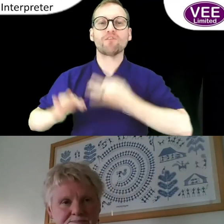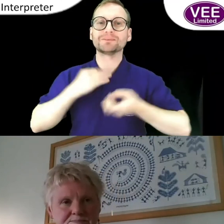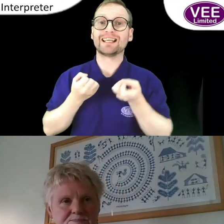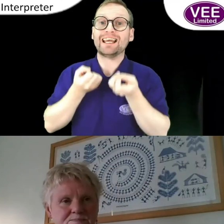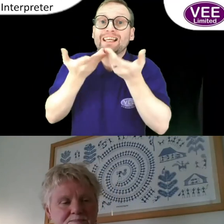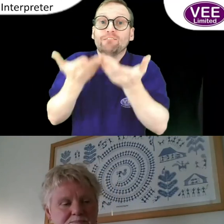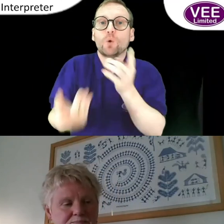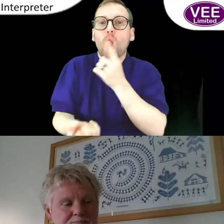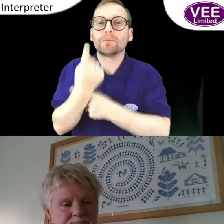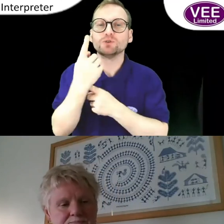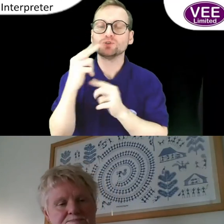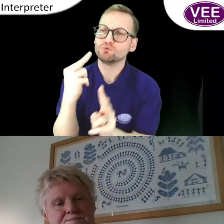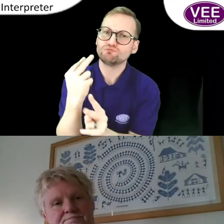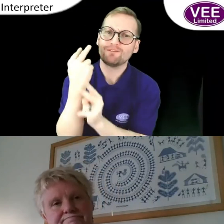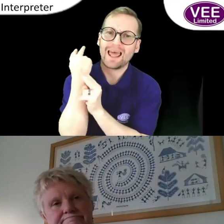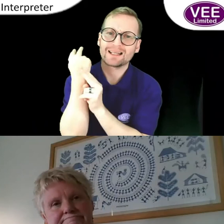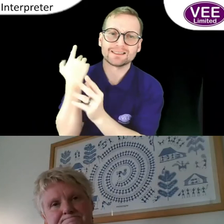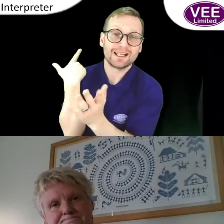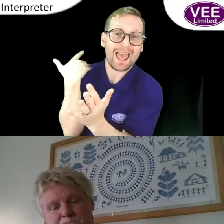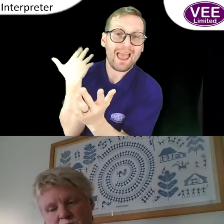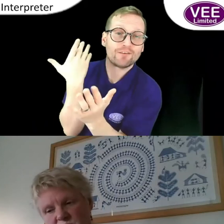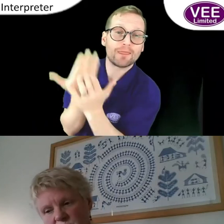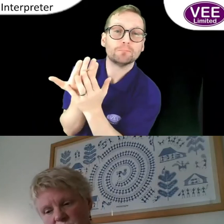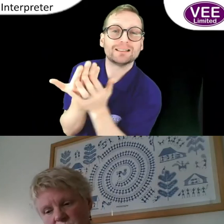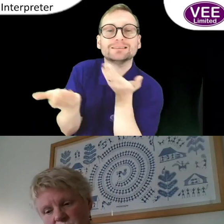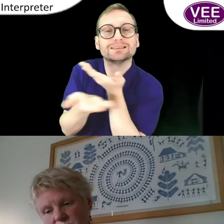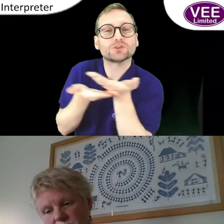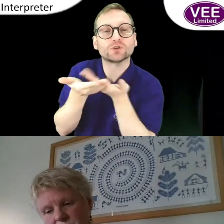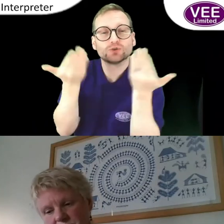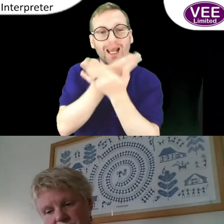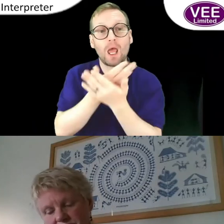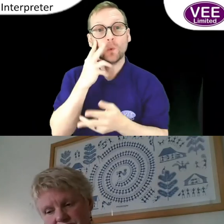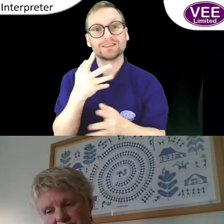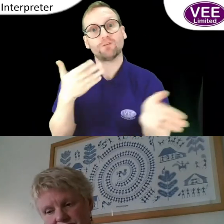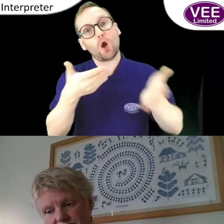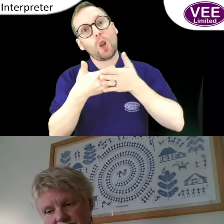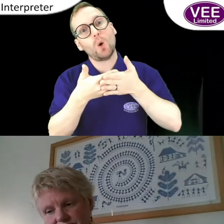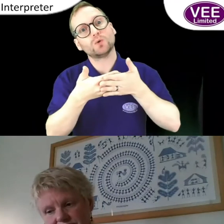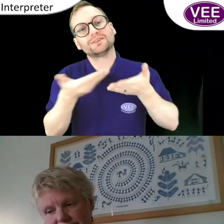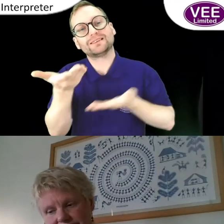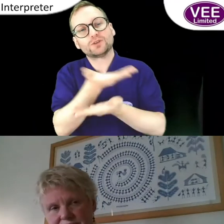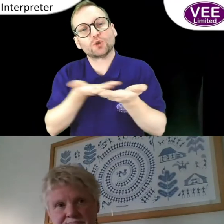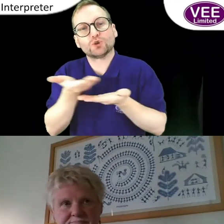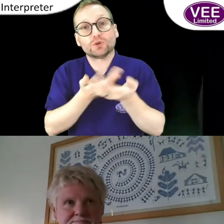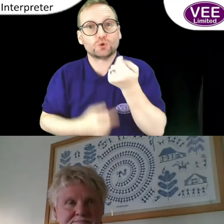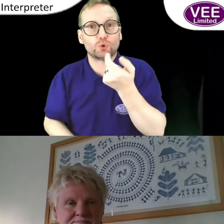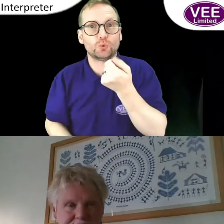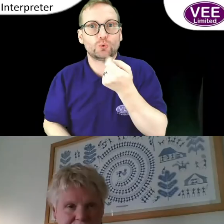opportunity to reflect on all the issues that we've discussed. And we will see you for a close in around 40 minutes time.